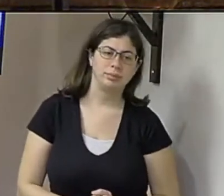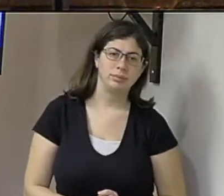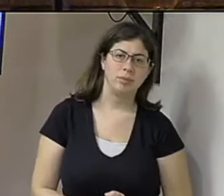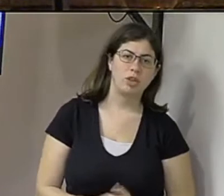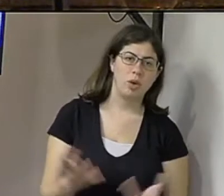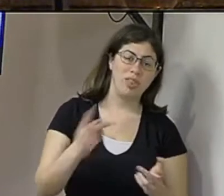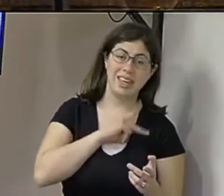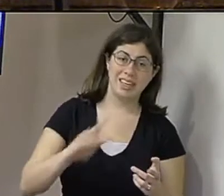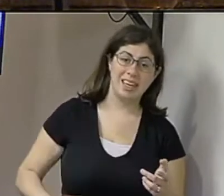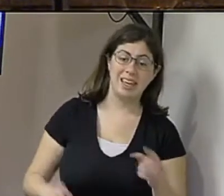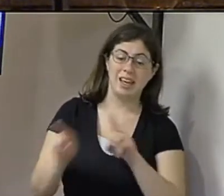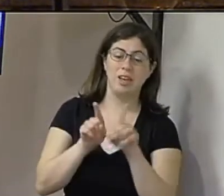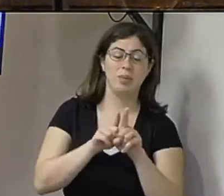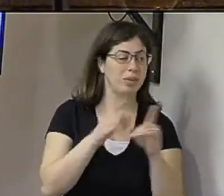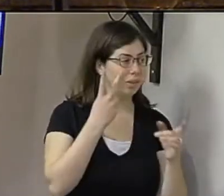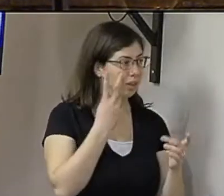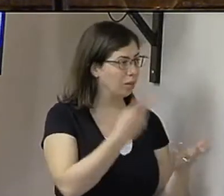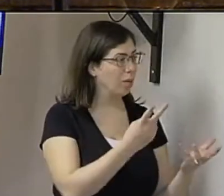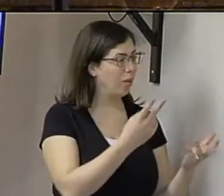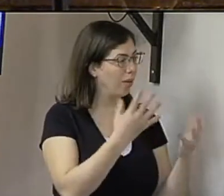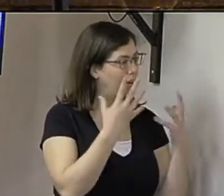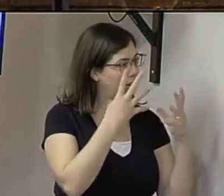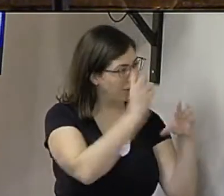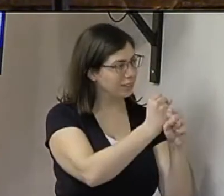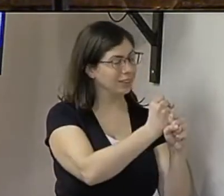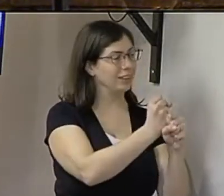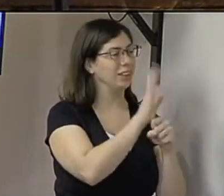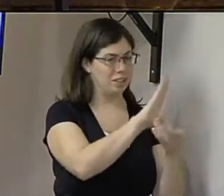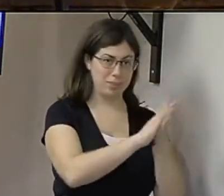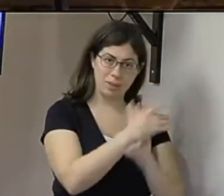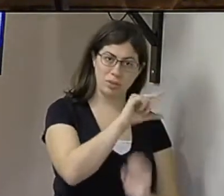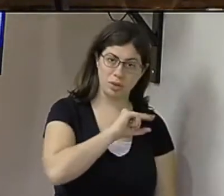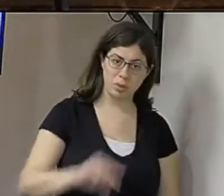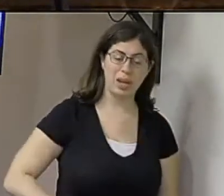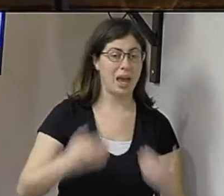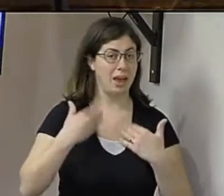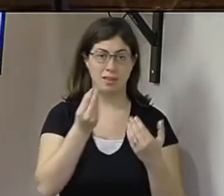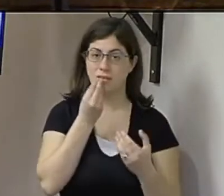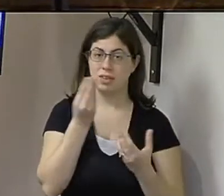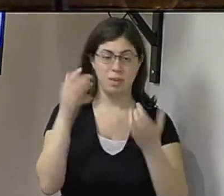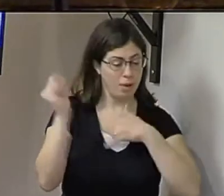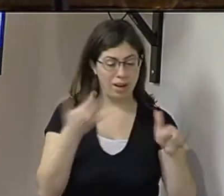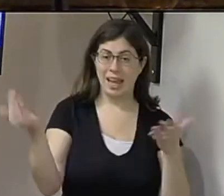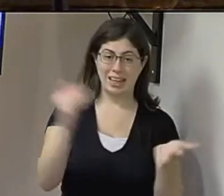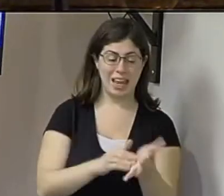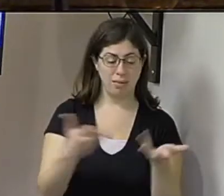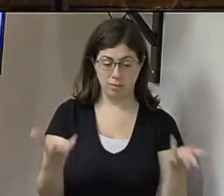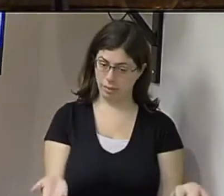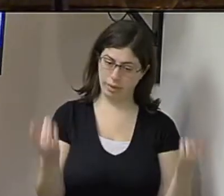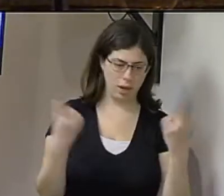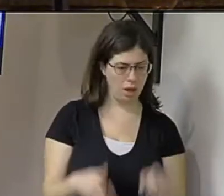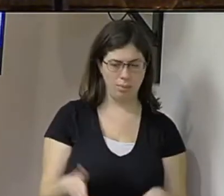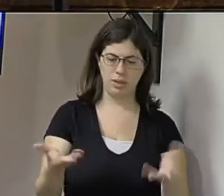the king is also charmed by Esther. The king names her his queen. He throws another feast because apparently that's just what he does pretty much at any time. He just throws